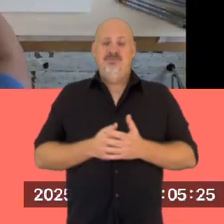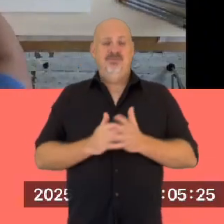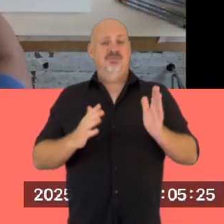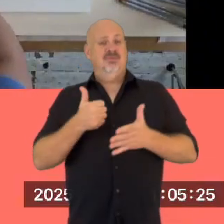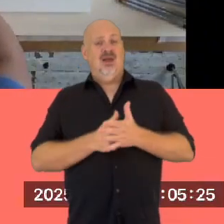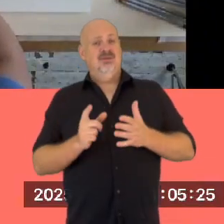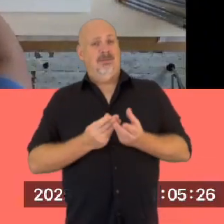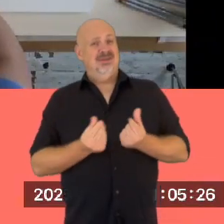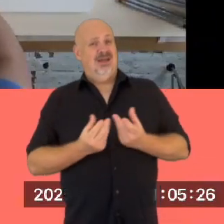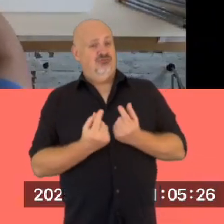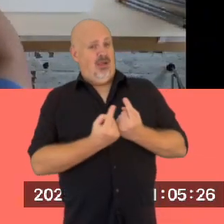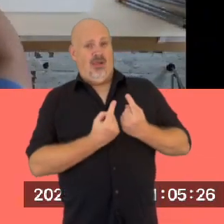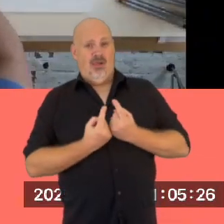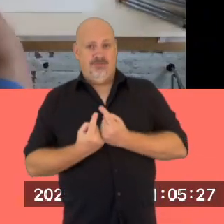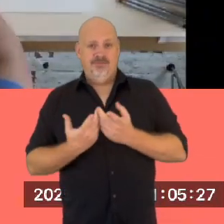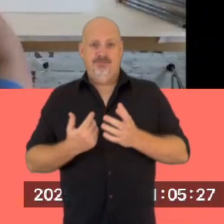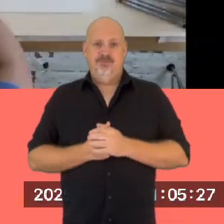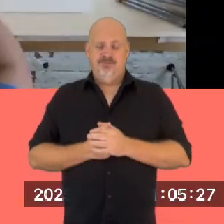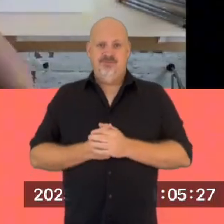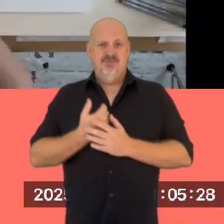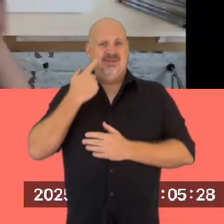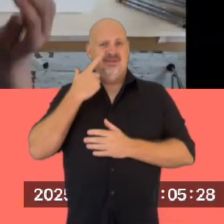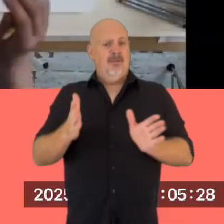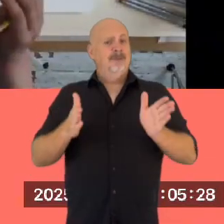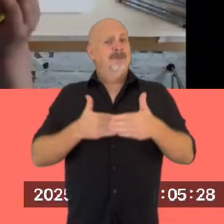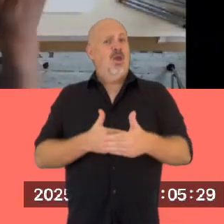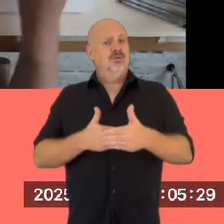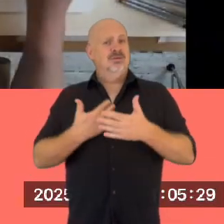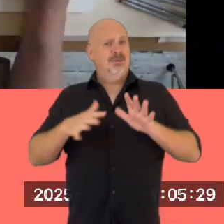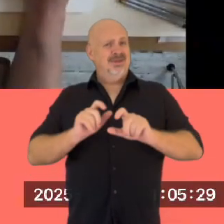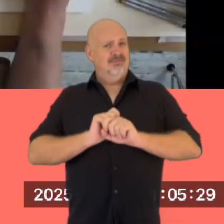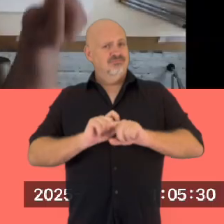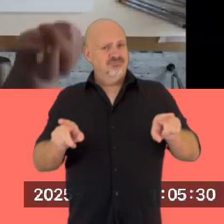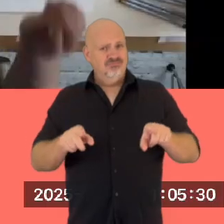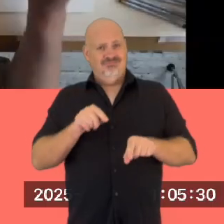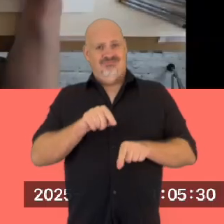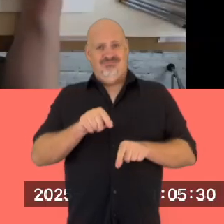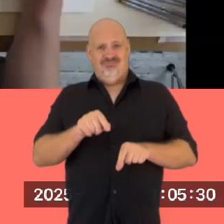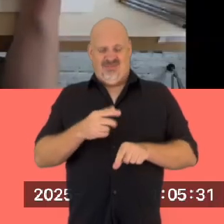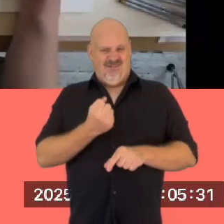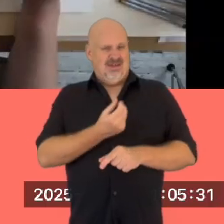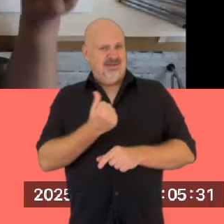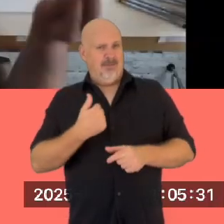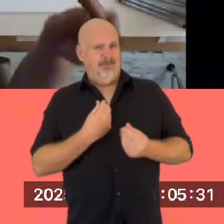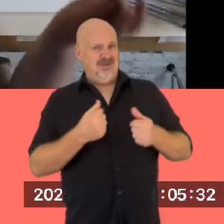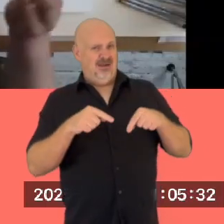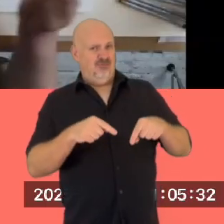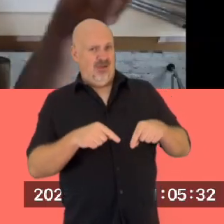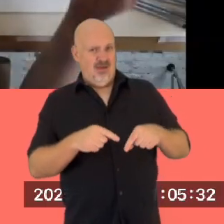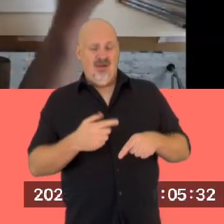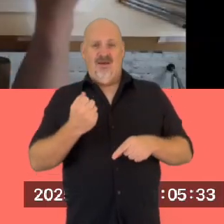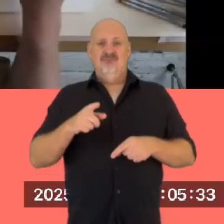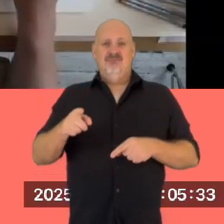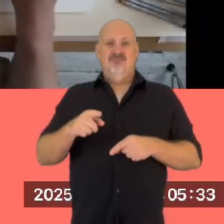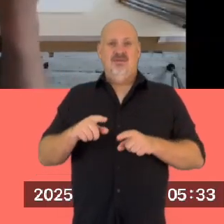page. So let's start with materials. What I think from the boxes that have been sent, I've got some